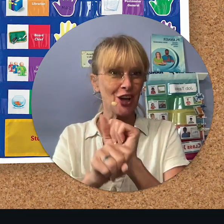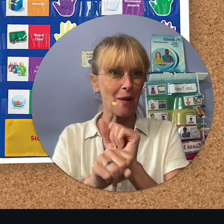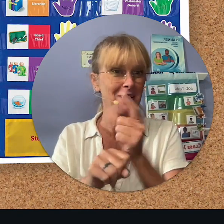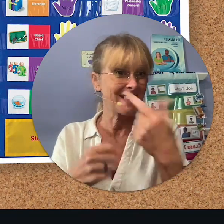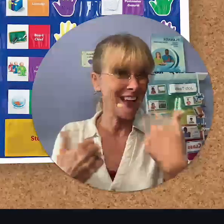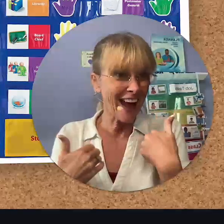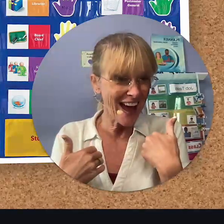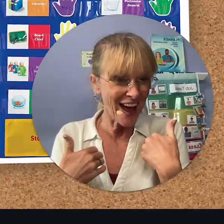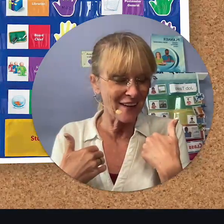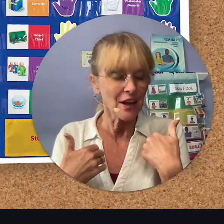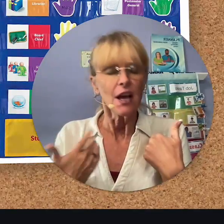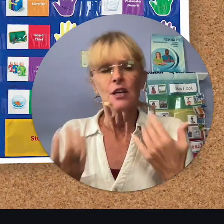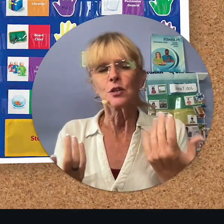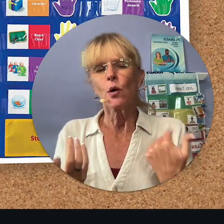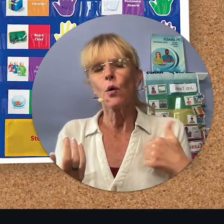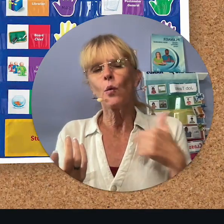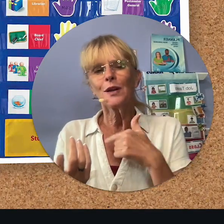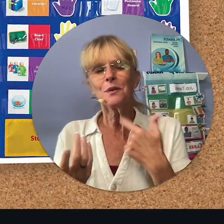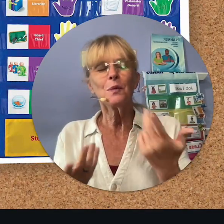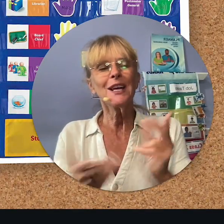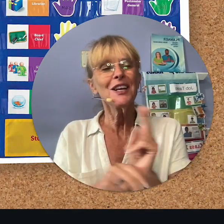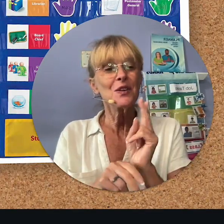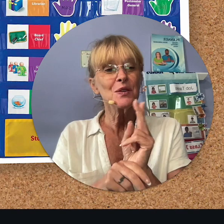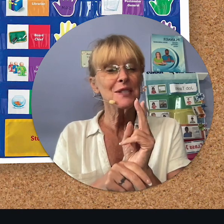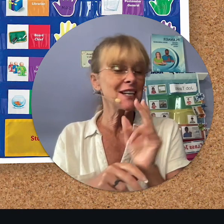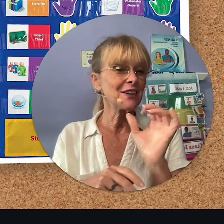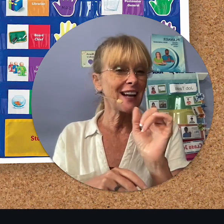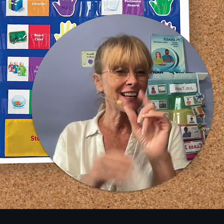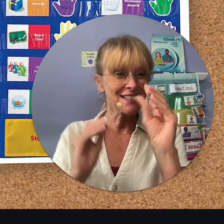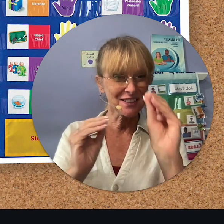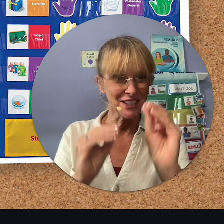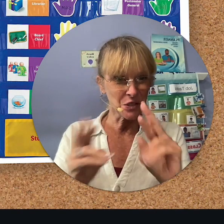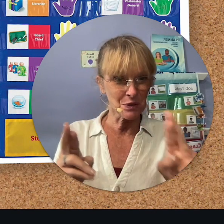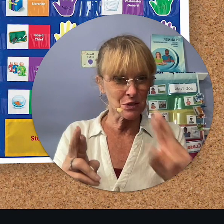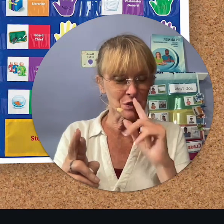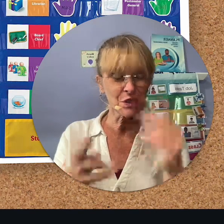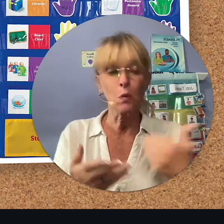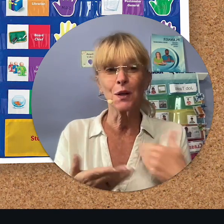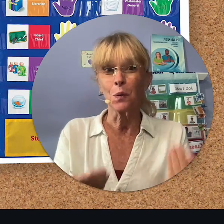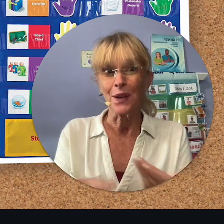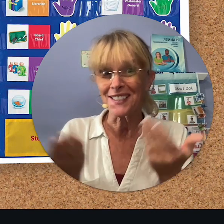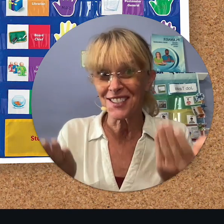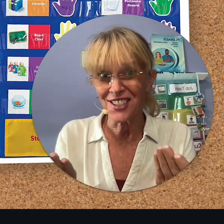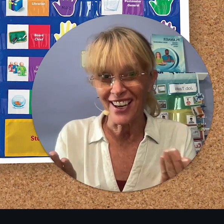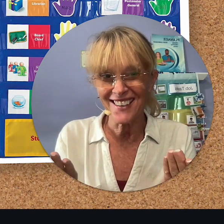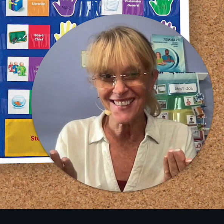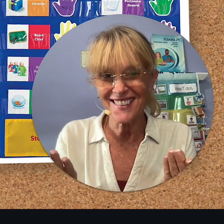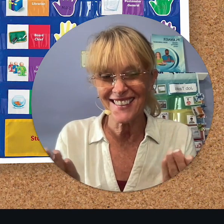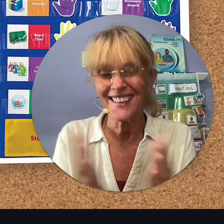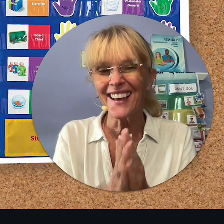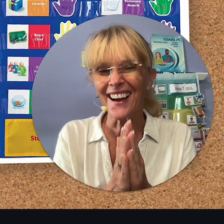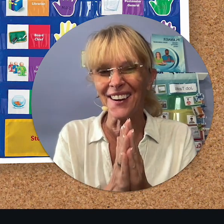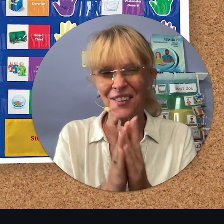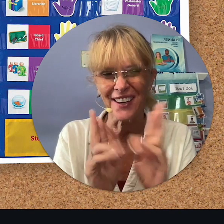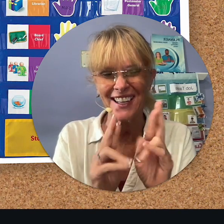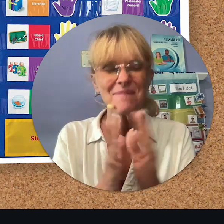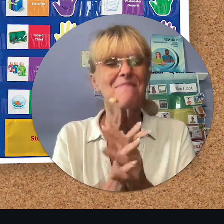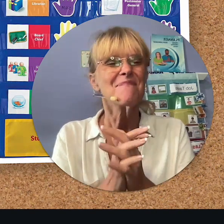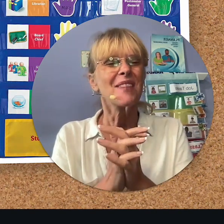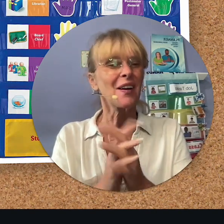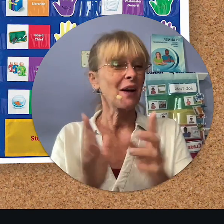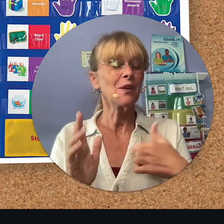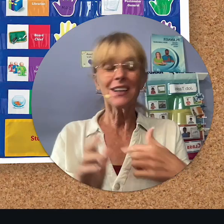whichever job that they have. So what do we use here at ASL Teaching Resources? What do we suggest? Are you